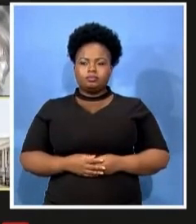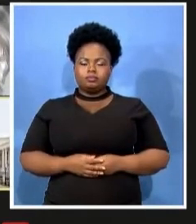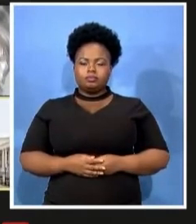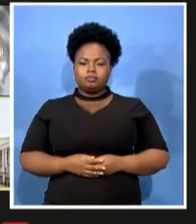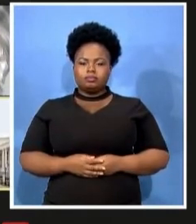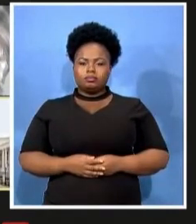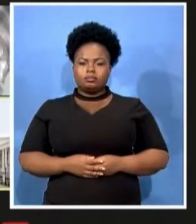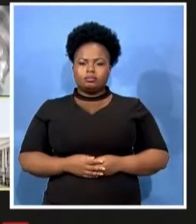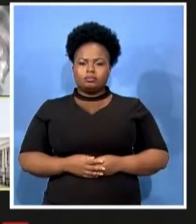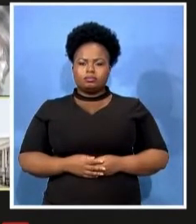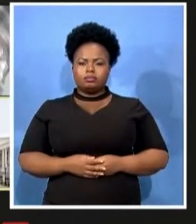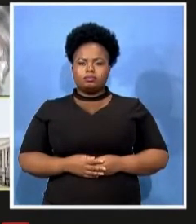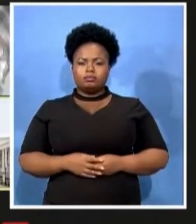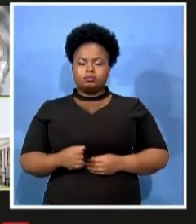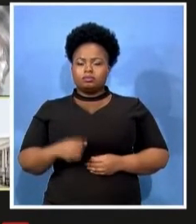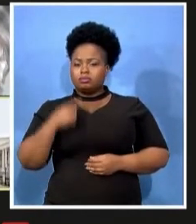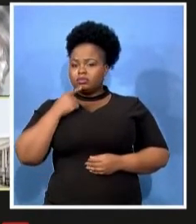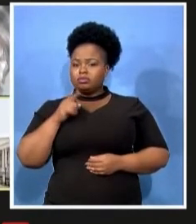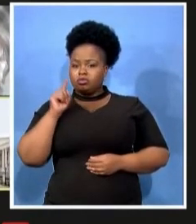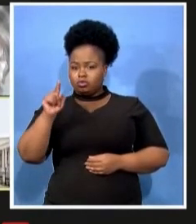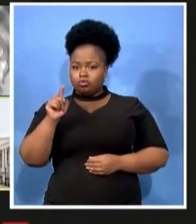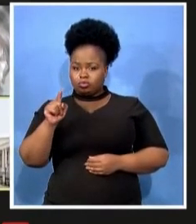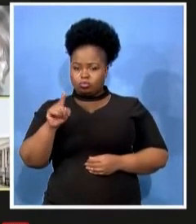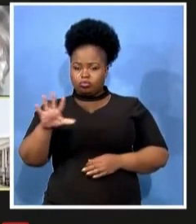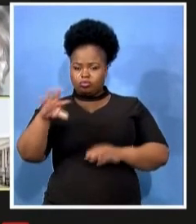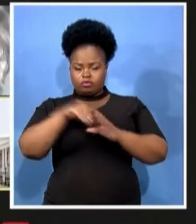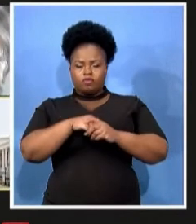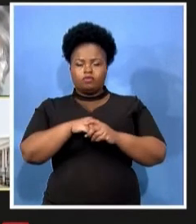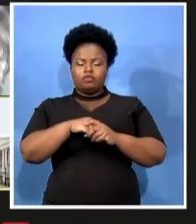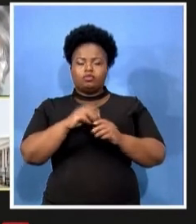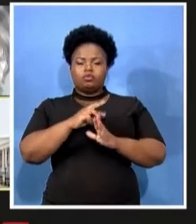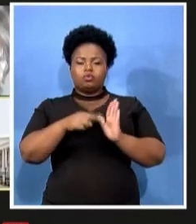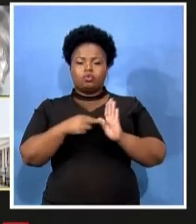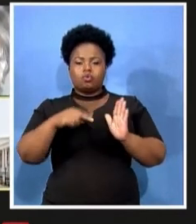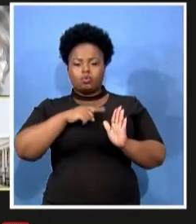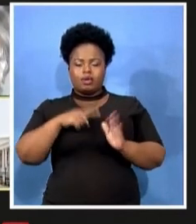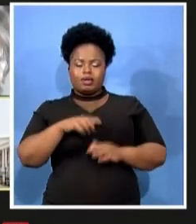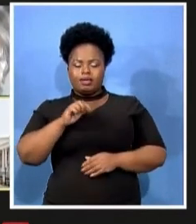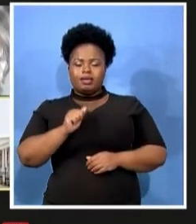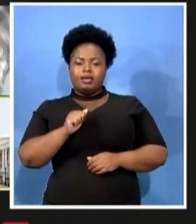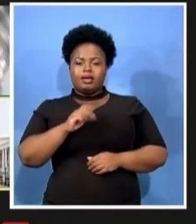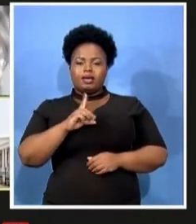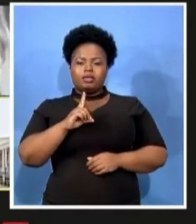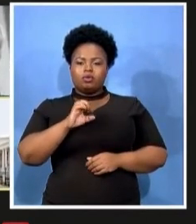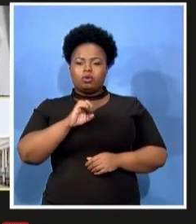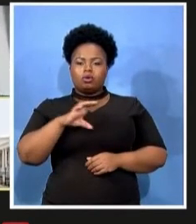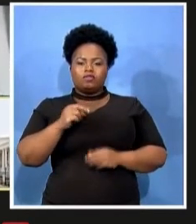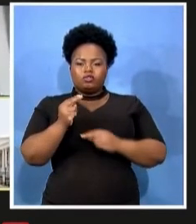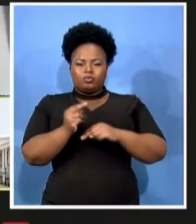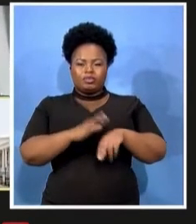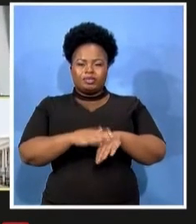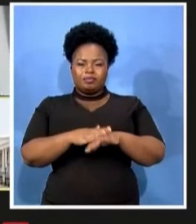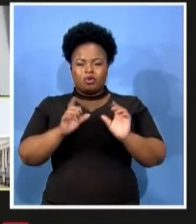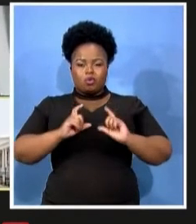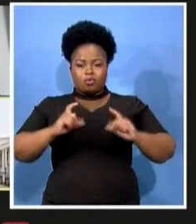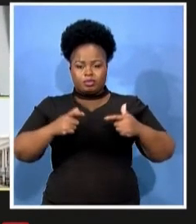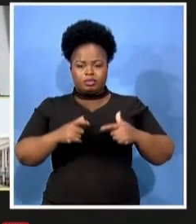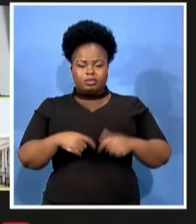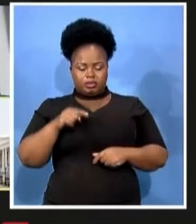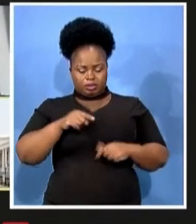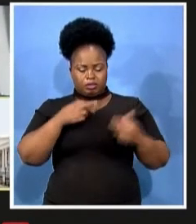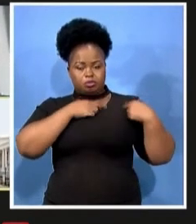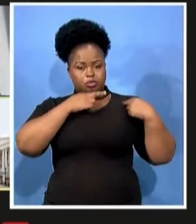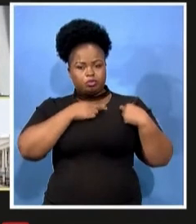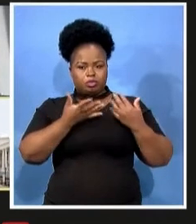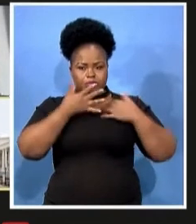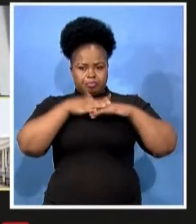our role so that the issue of an ad hoc committee on an implementation management of a vaccine in the